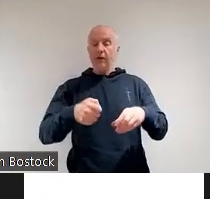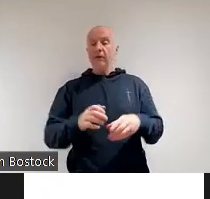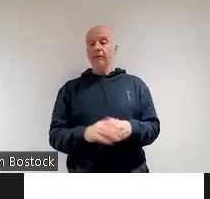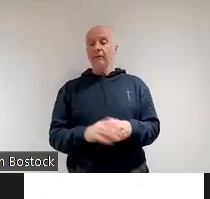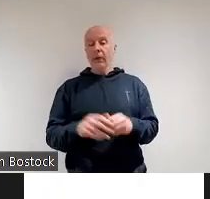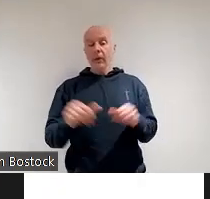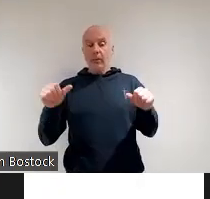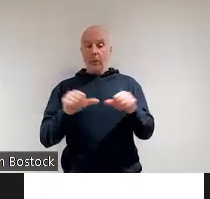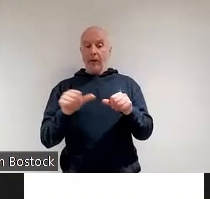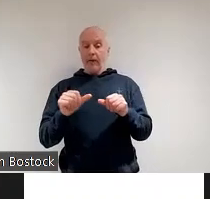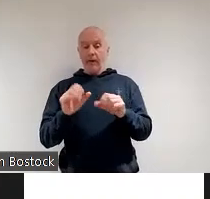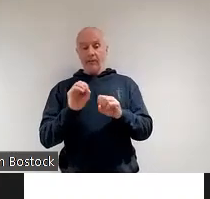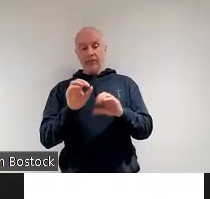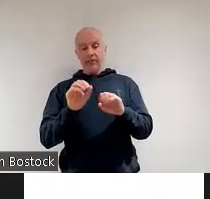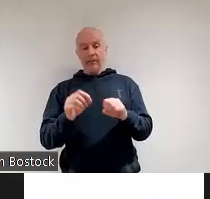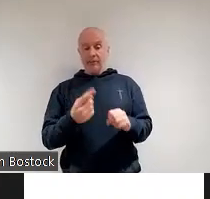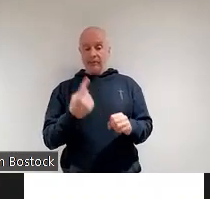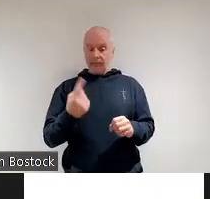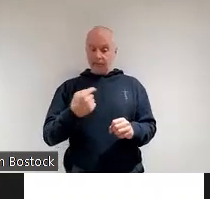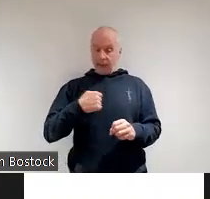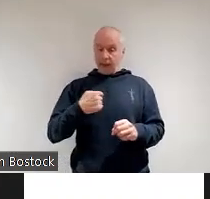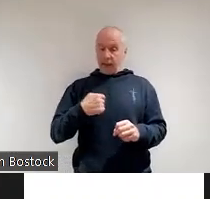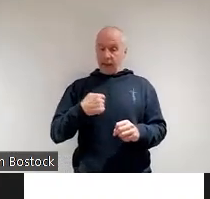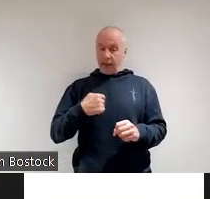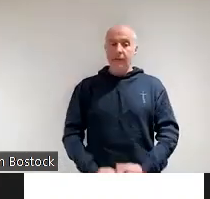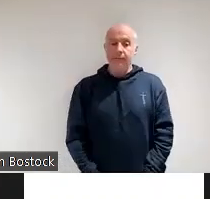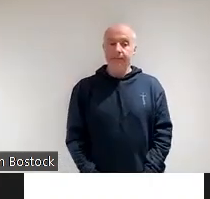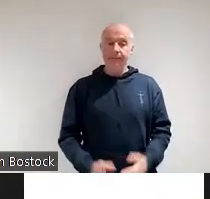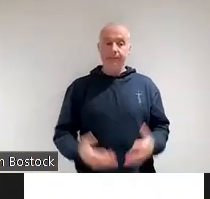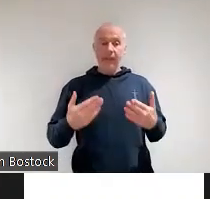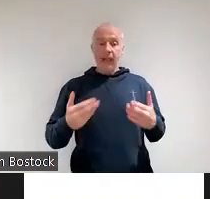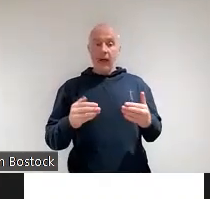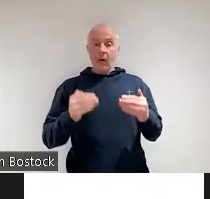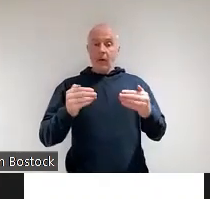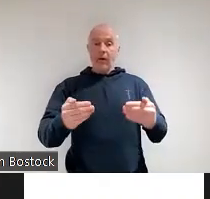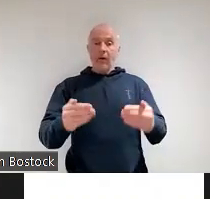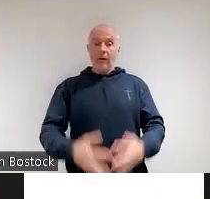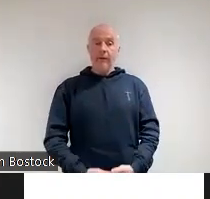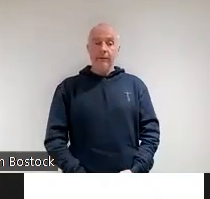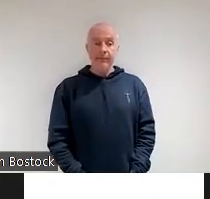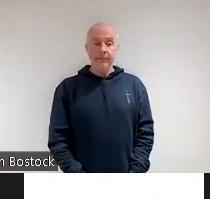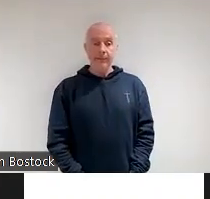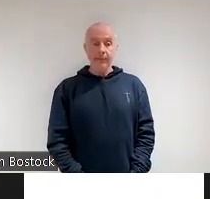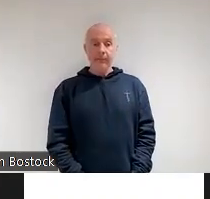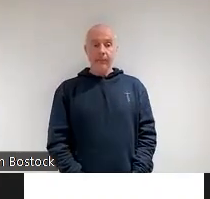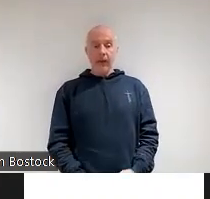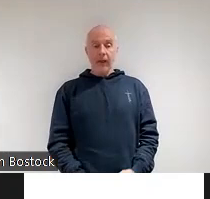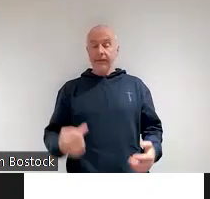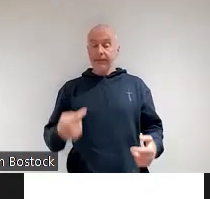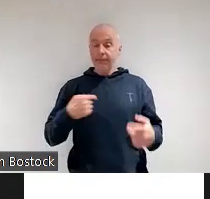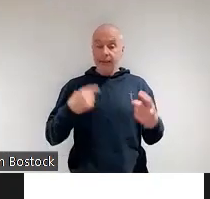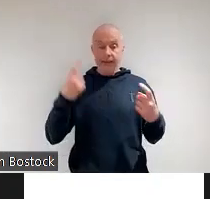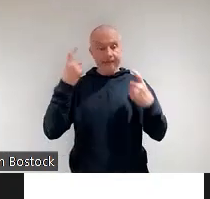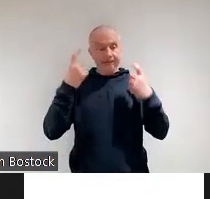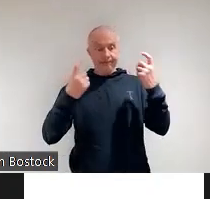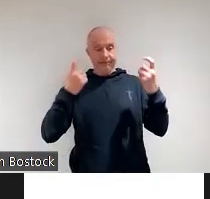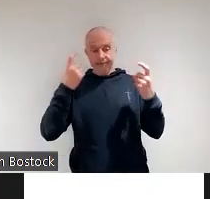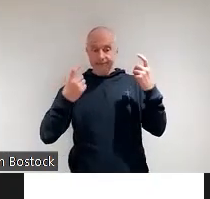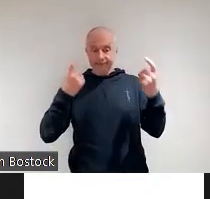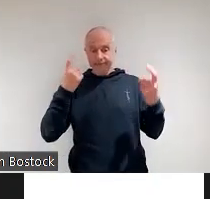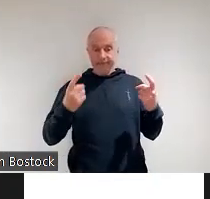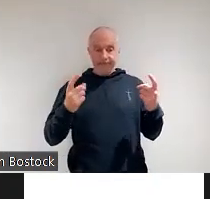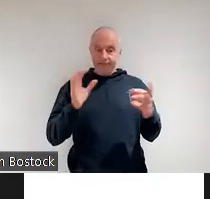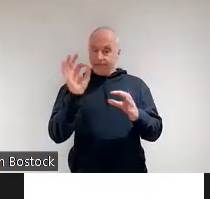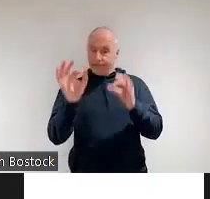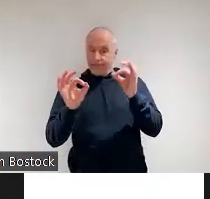about myself. Now let's move on. So I was actually thinking of asking everyone to